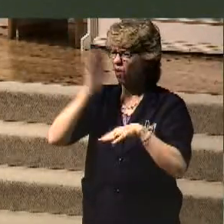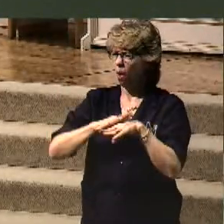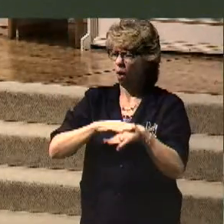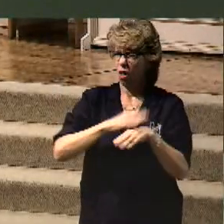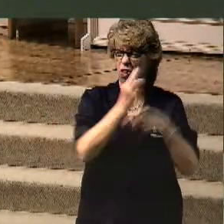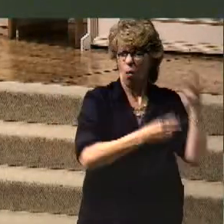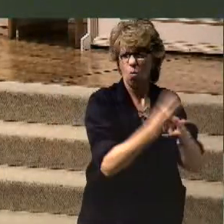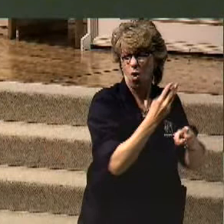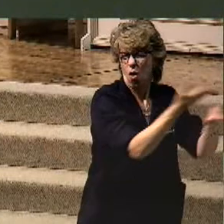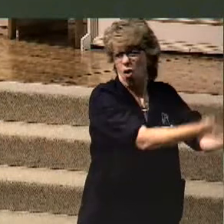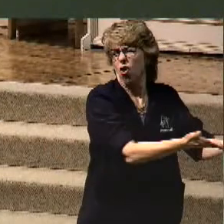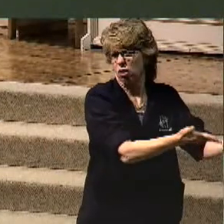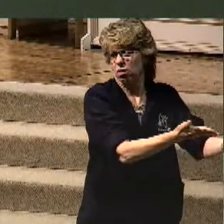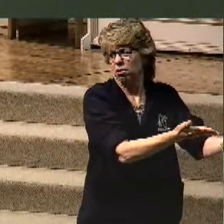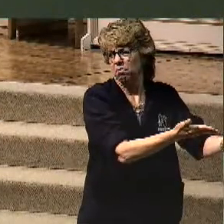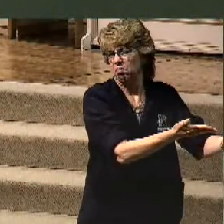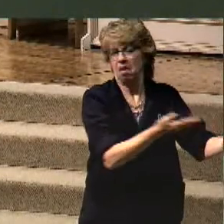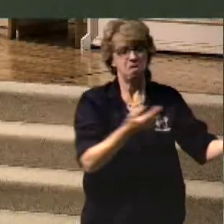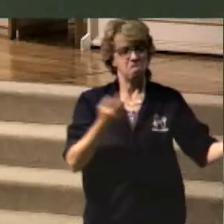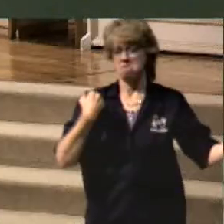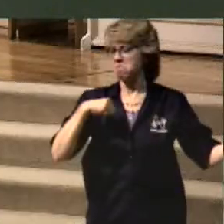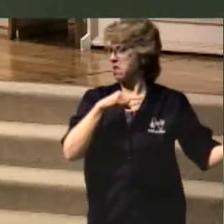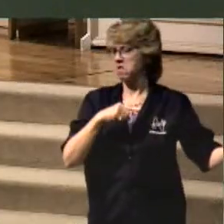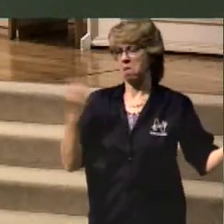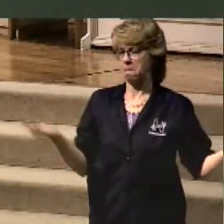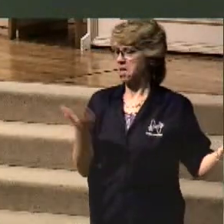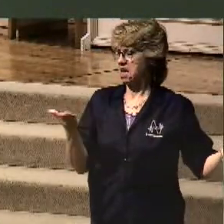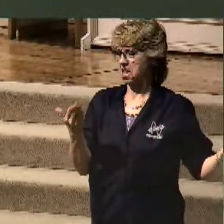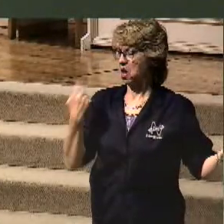deserves, Lord, that we'll be out of the way.